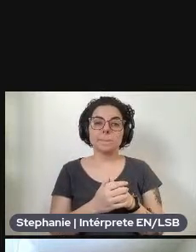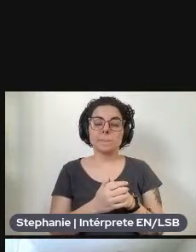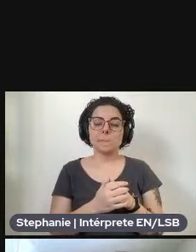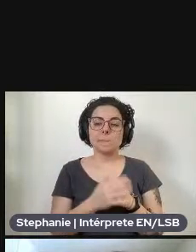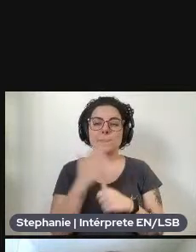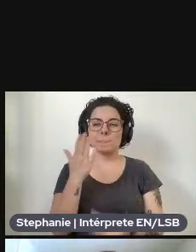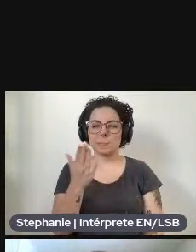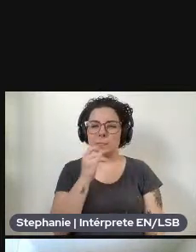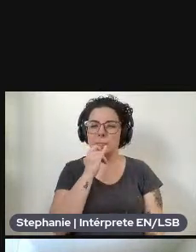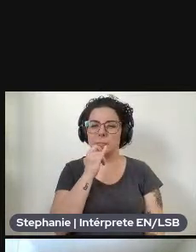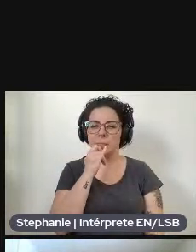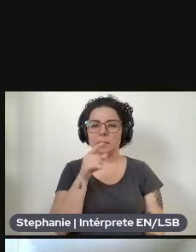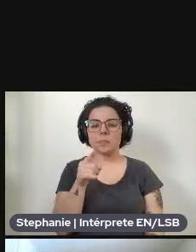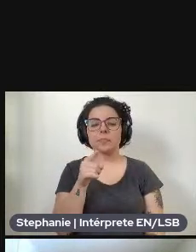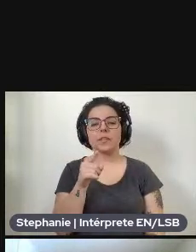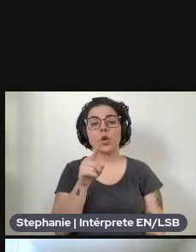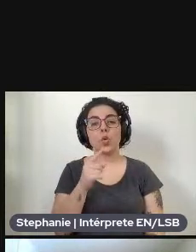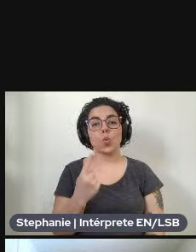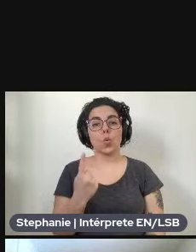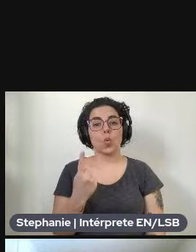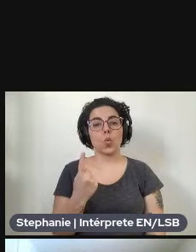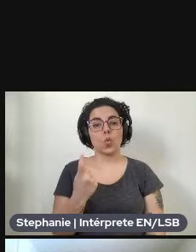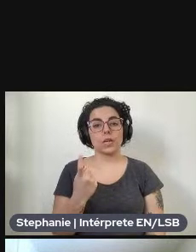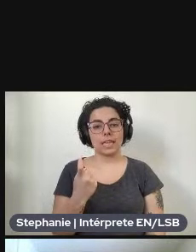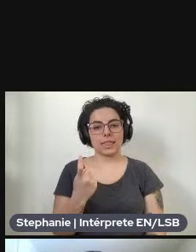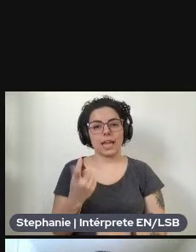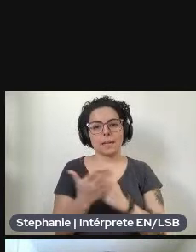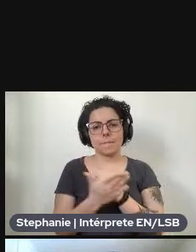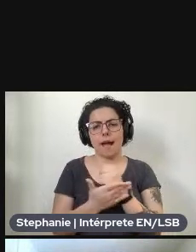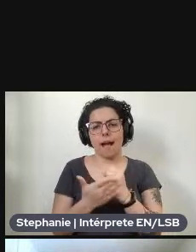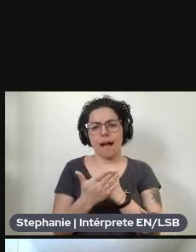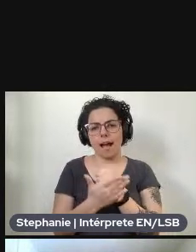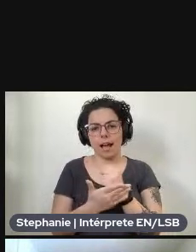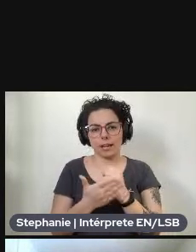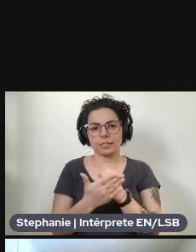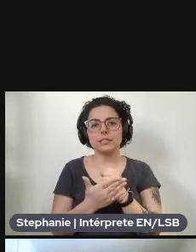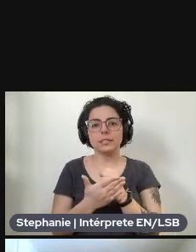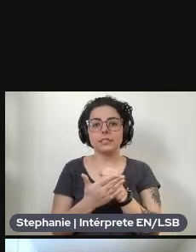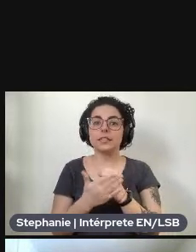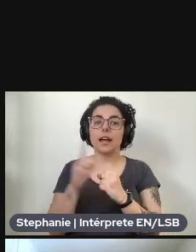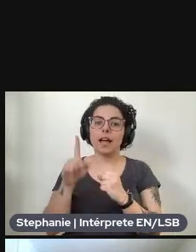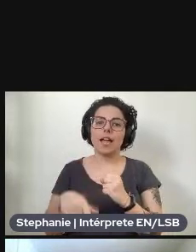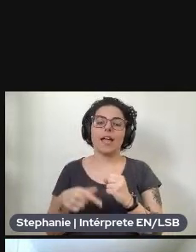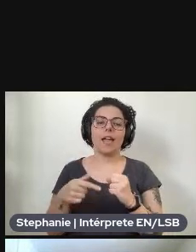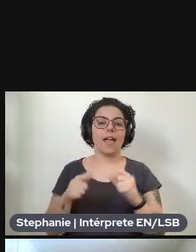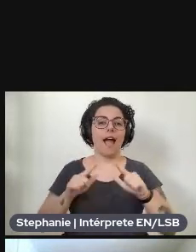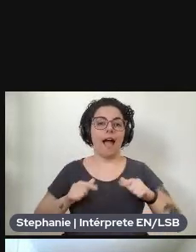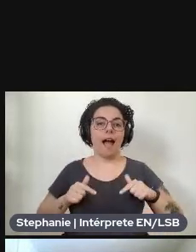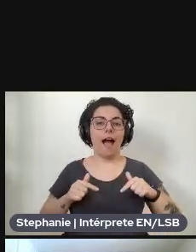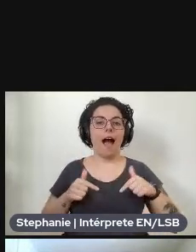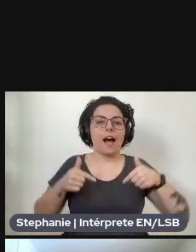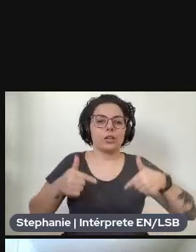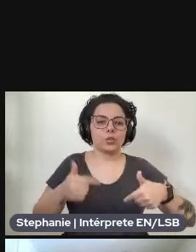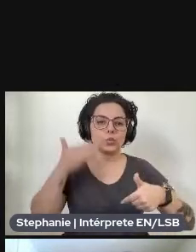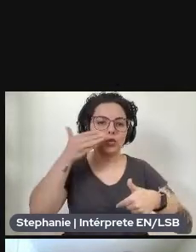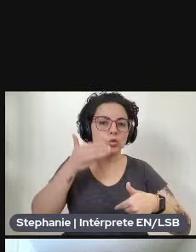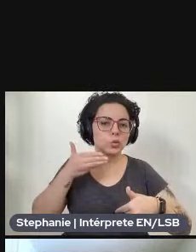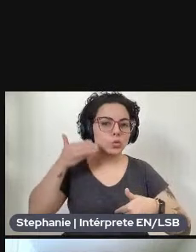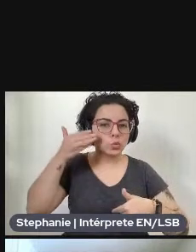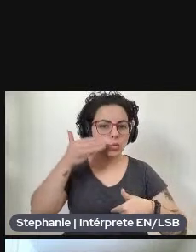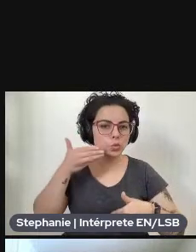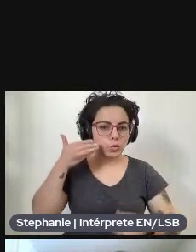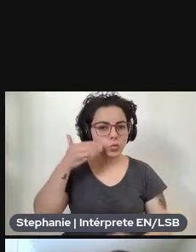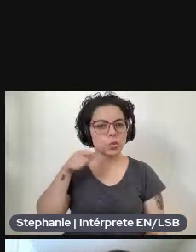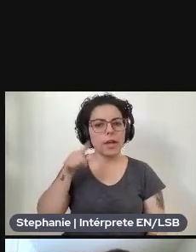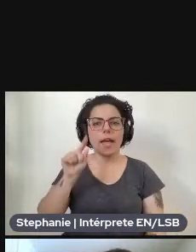the basic unit at the interpersonal level is the Discourse Act. The Discourse Act is the